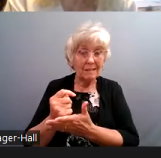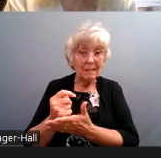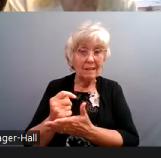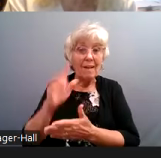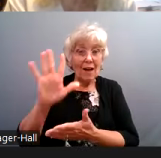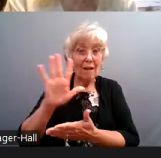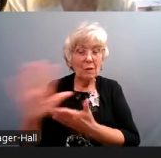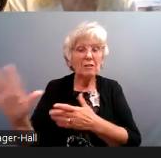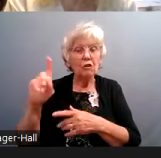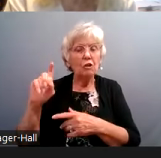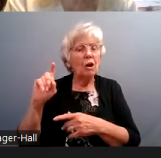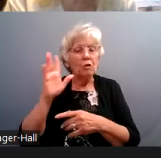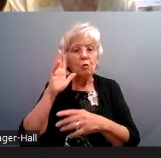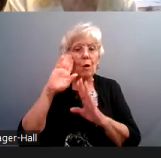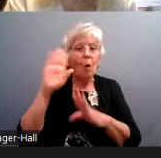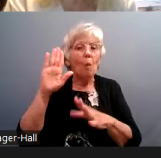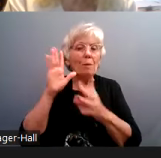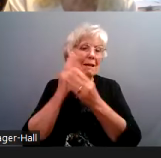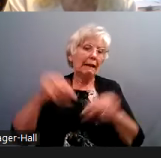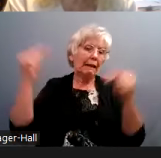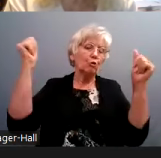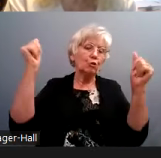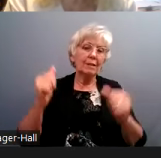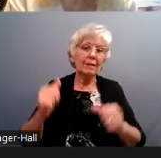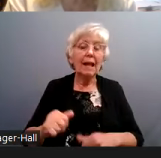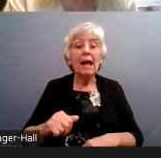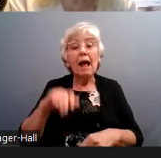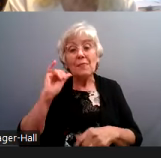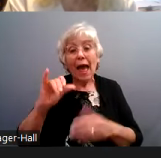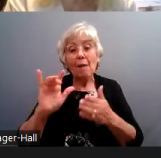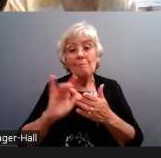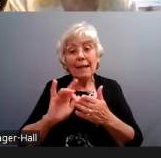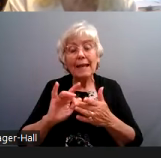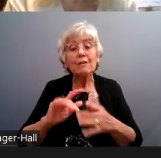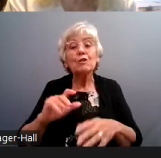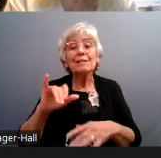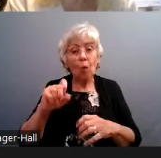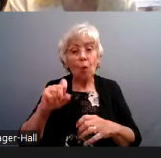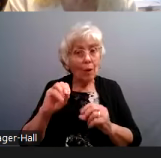for kittens as little as 1 pound.